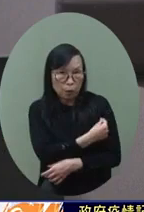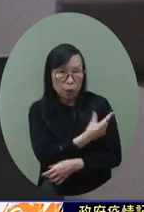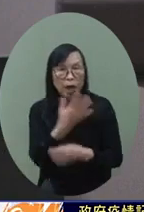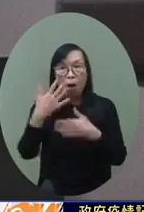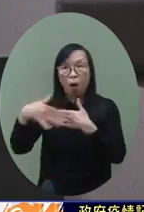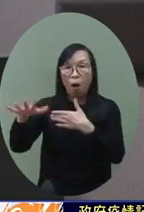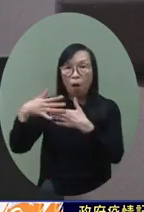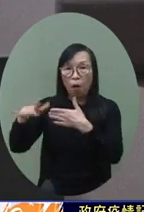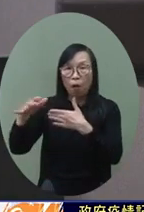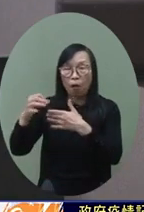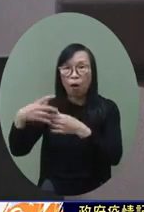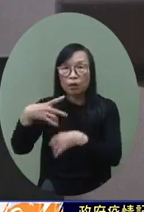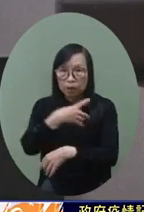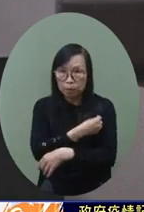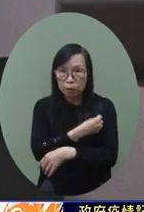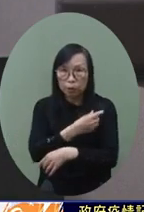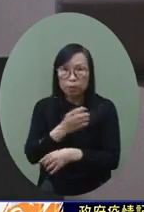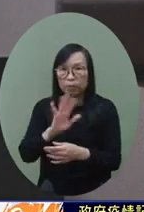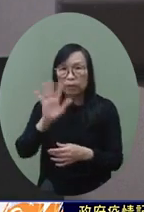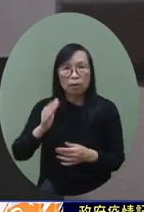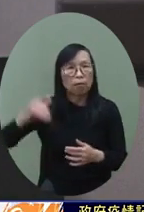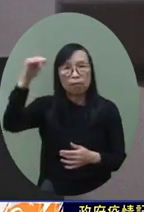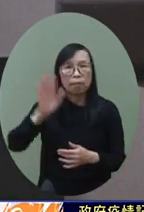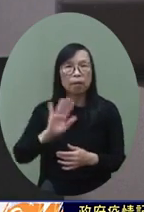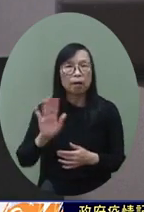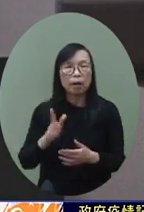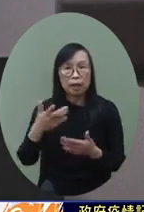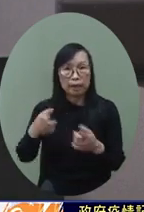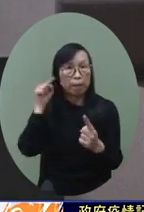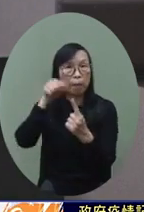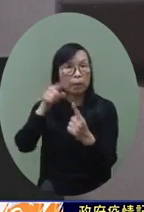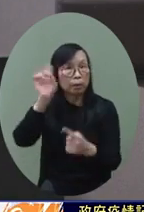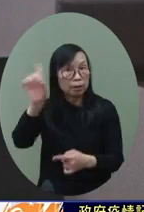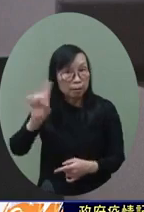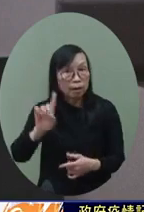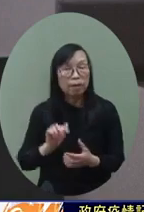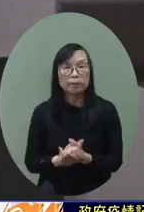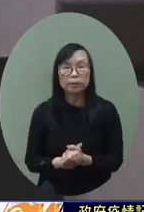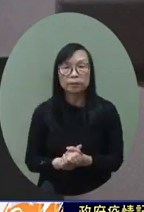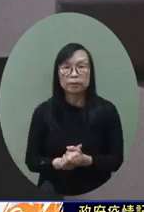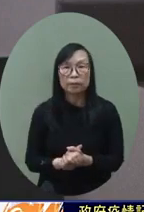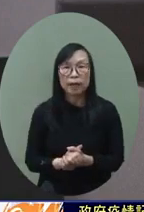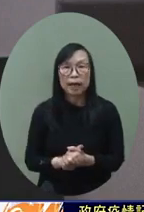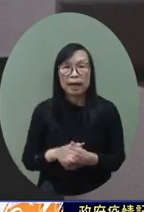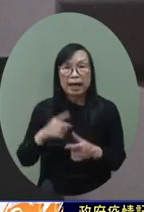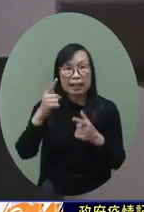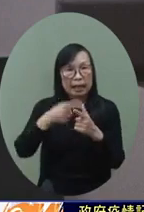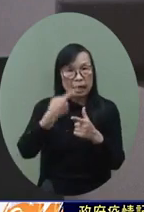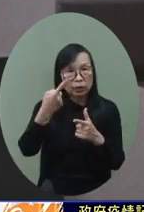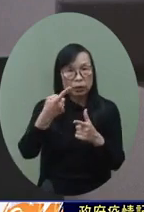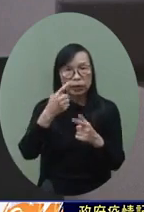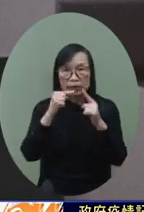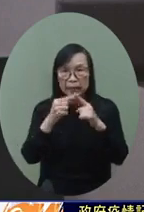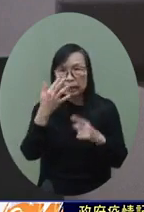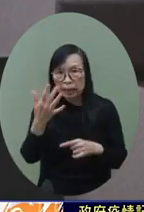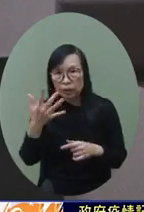to give the jabs and how many were targeted to get vaccinated in the first month? And how confident are you